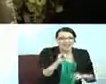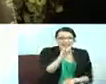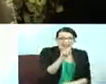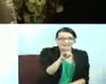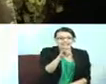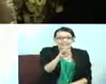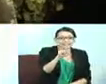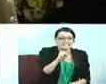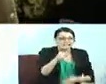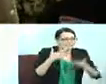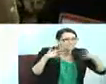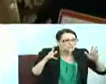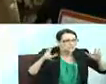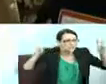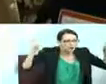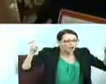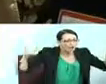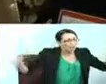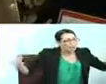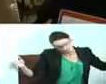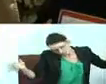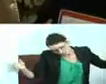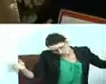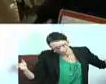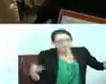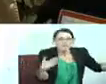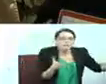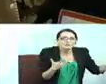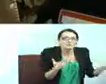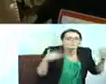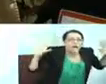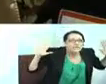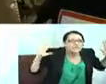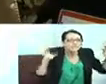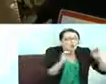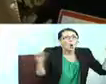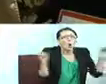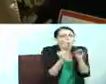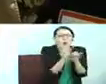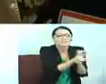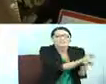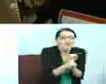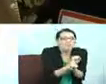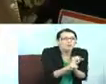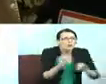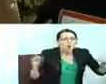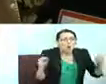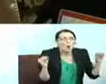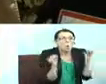over. It's over. No more slavery. No more."